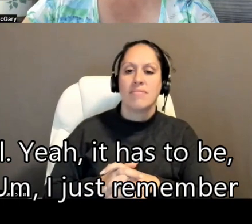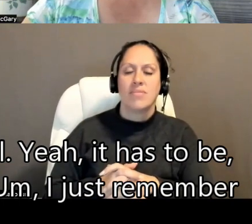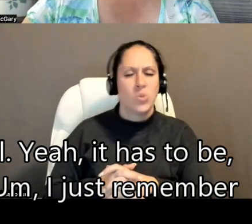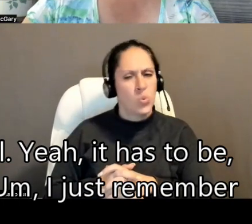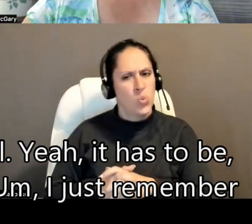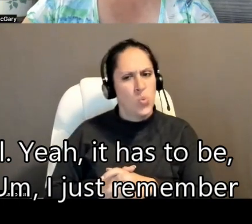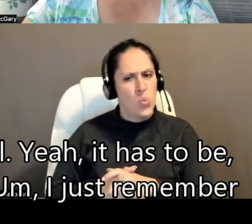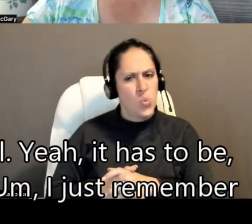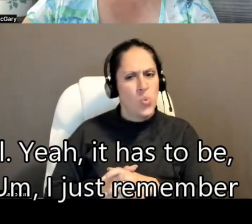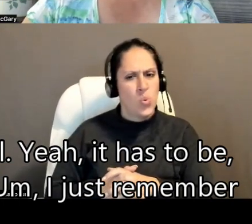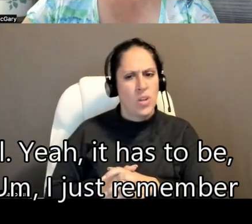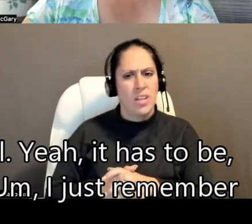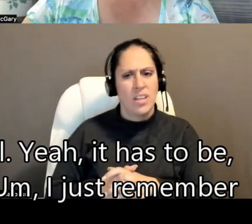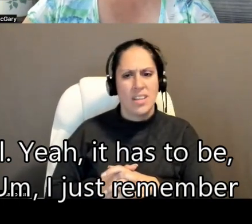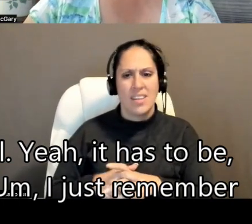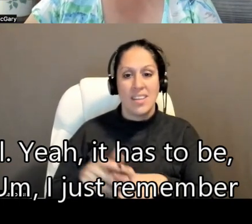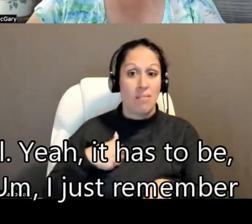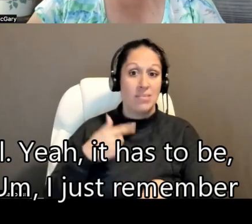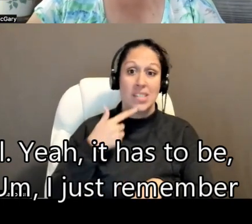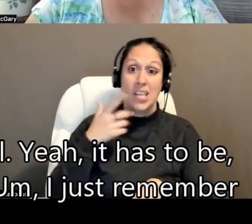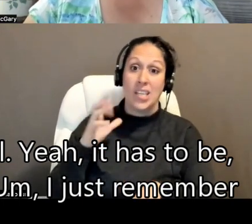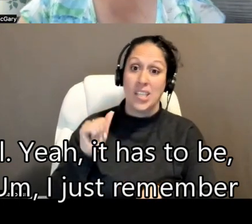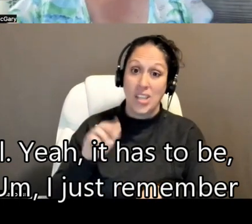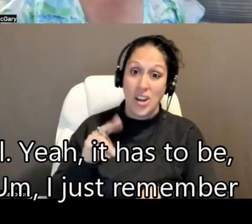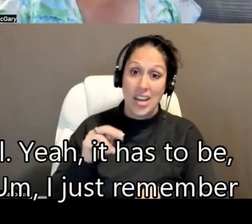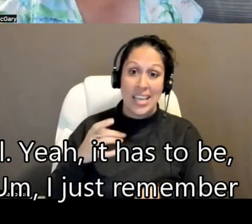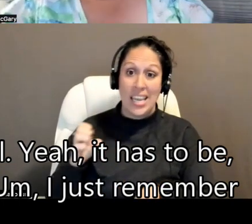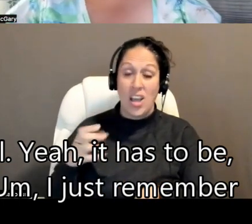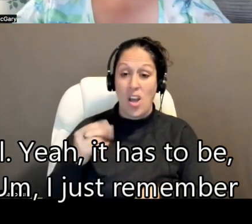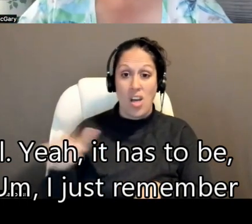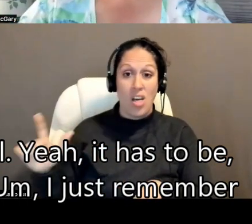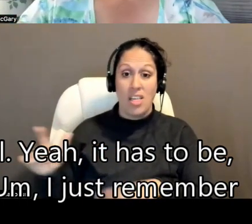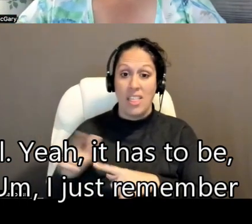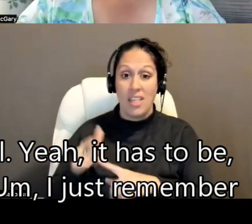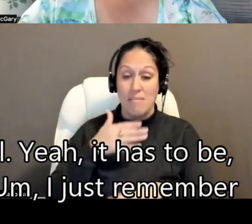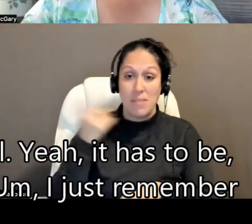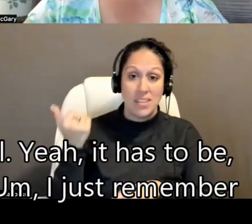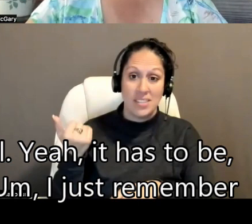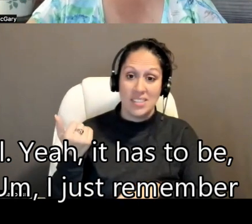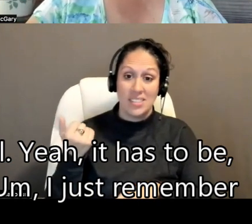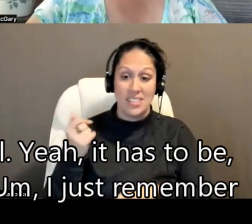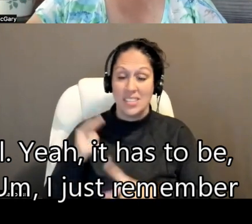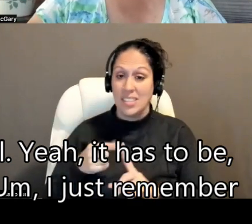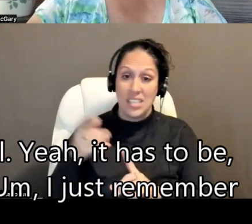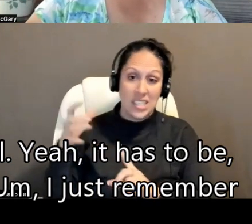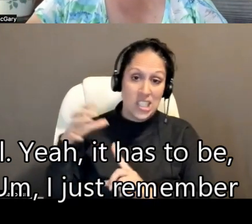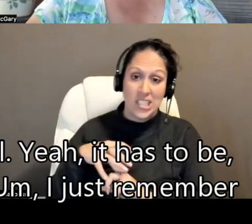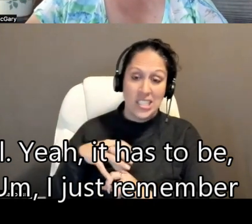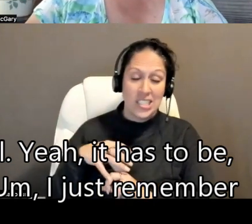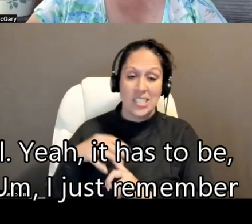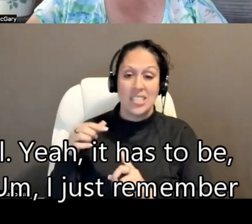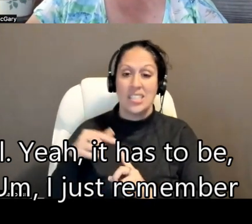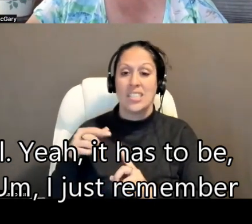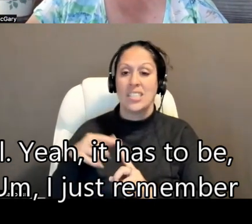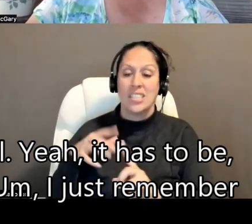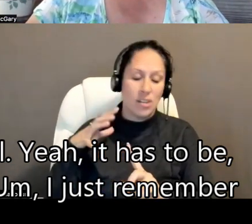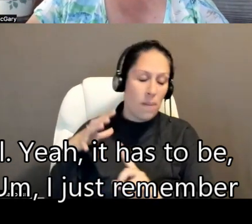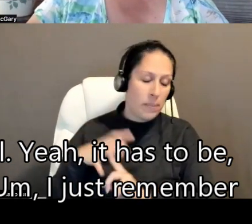Ooh, I would say Carnegie Hall. I think Carnegie Hall has to be, the